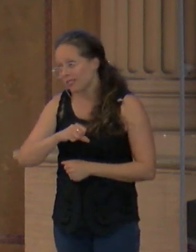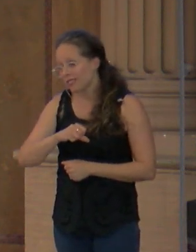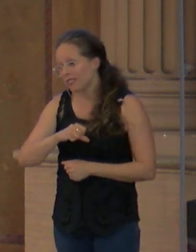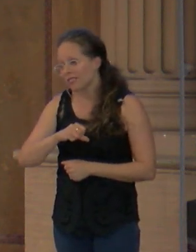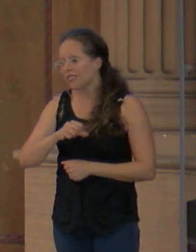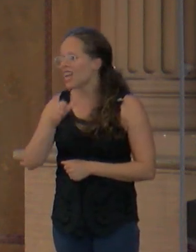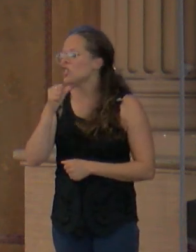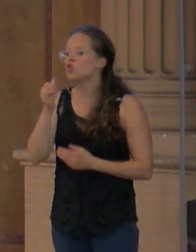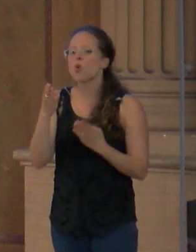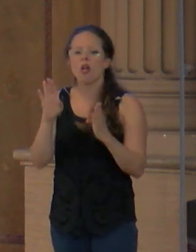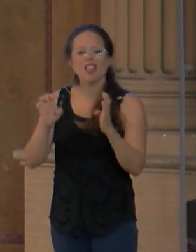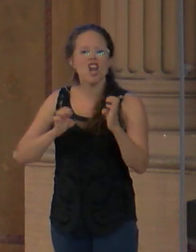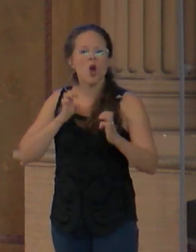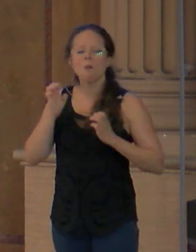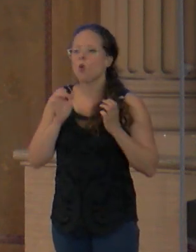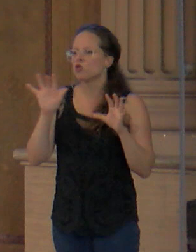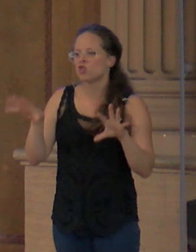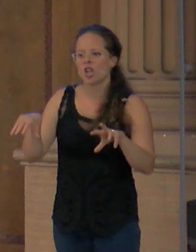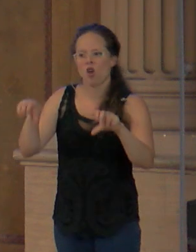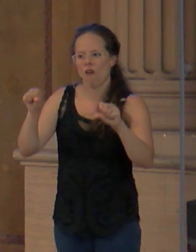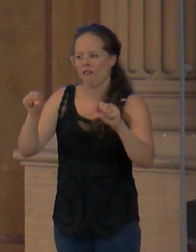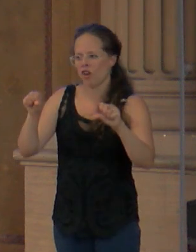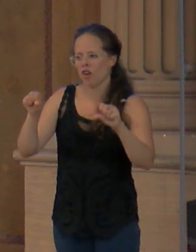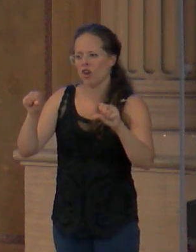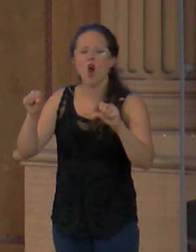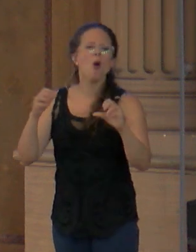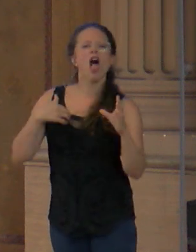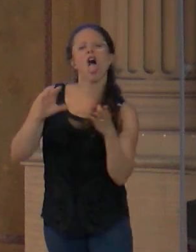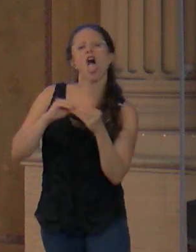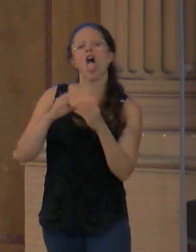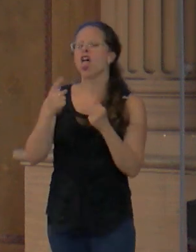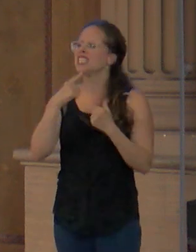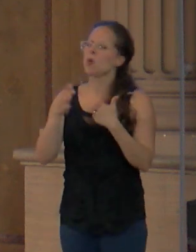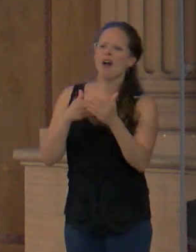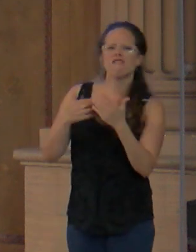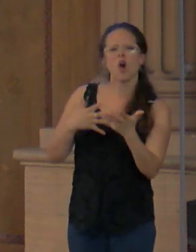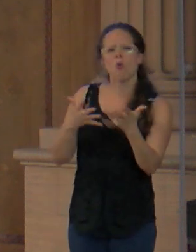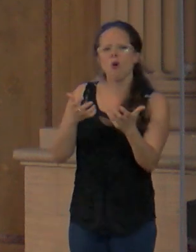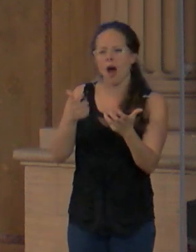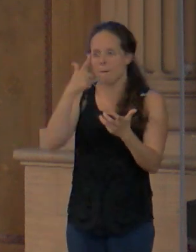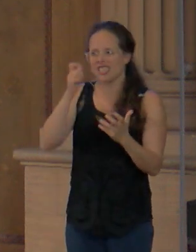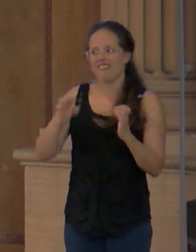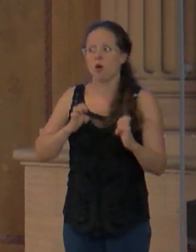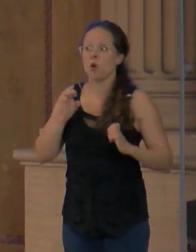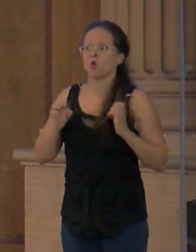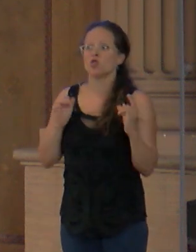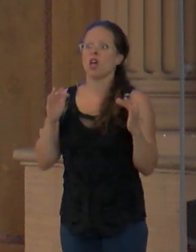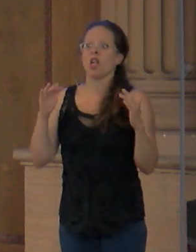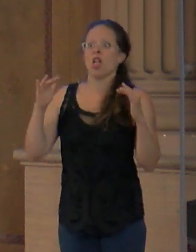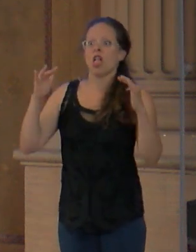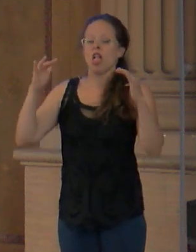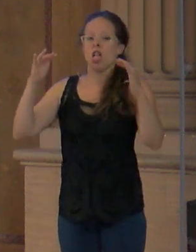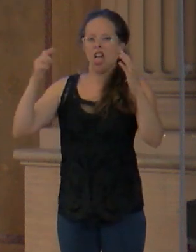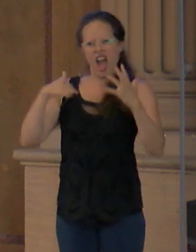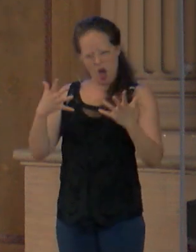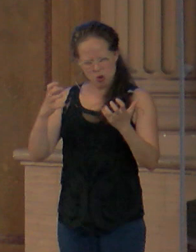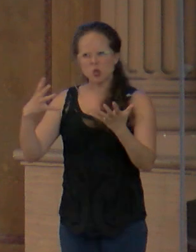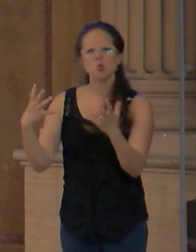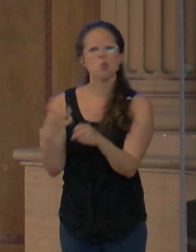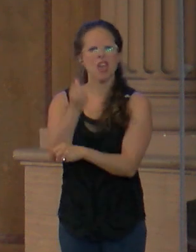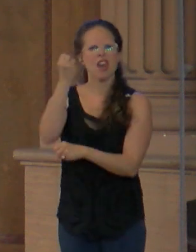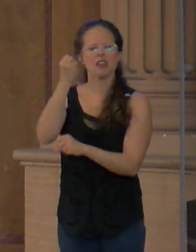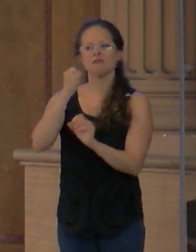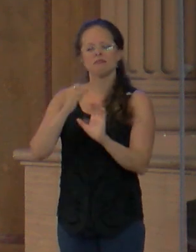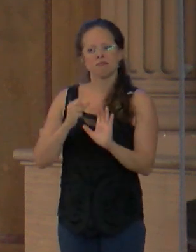and don't let emotion take over so that you can give yourself a pass to say whatever you want about that other person just so you can win.